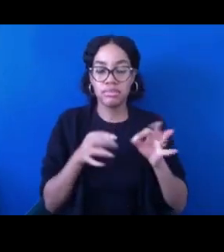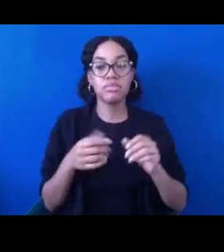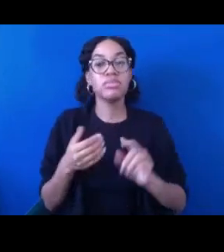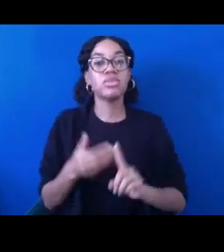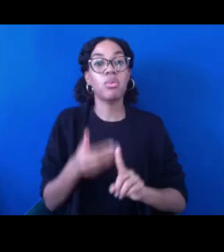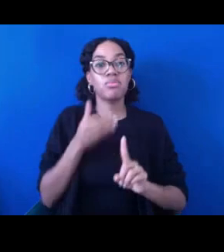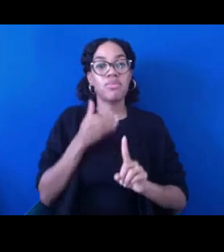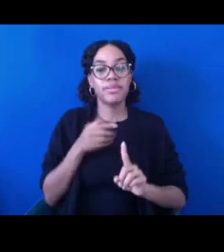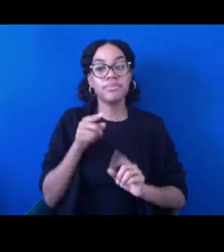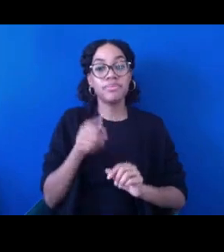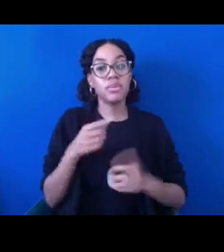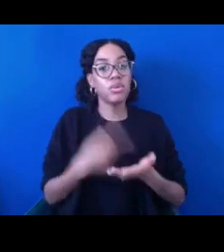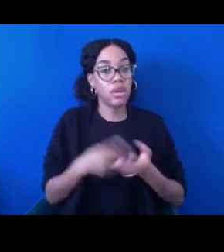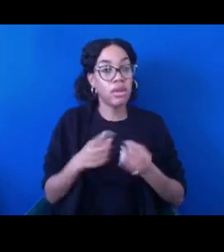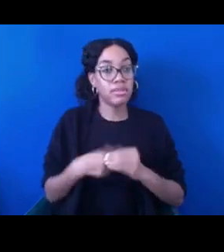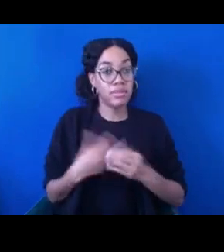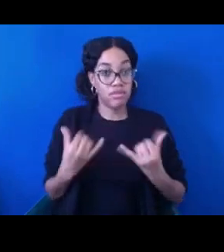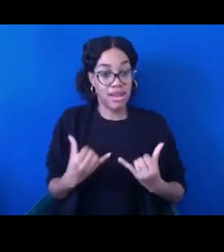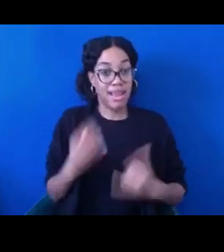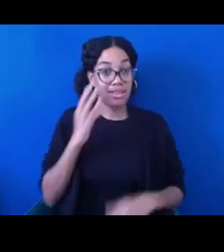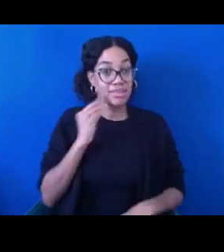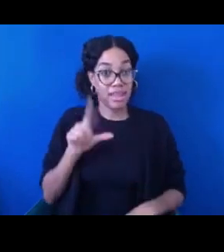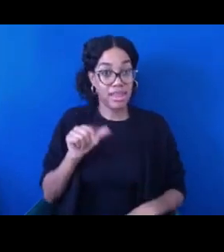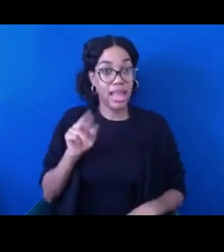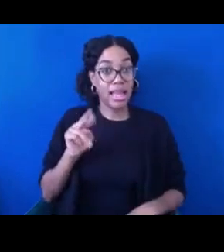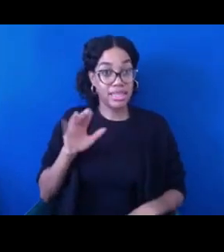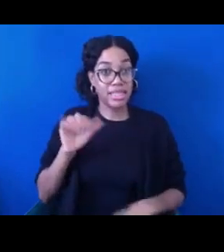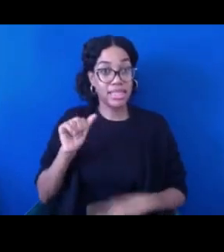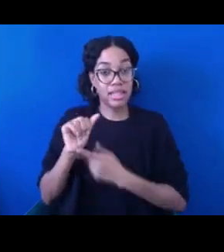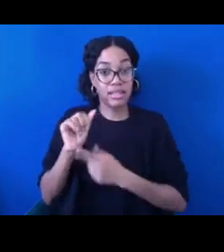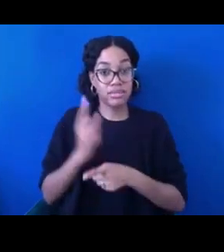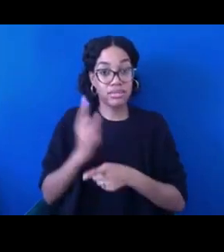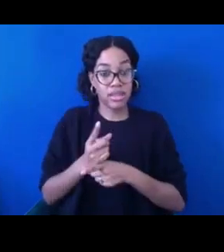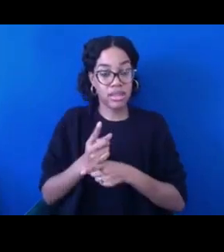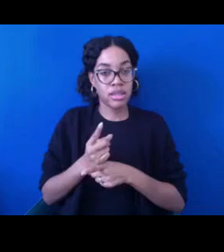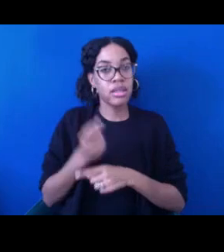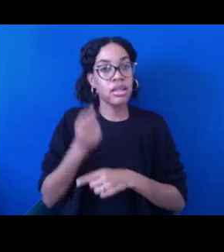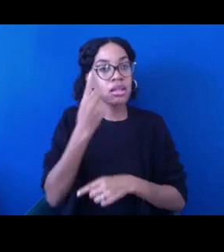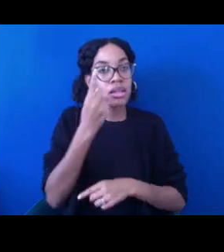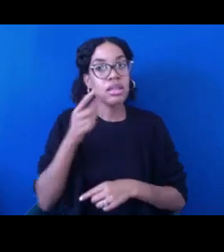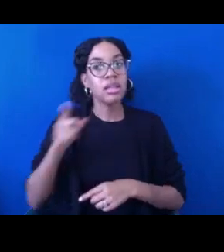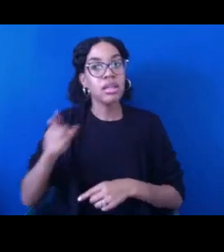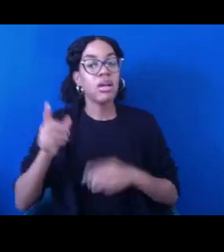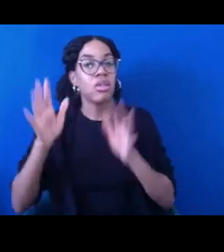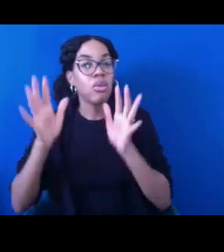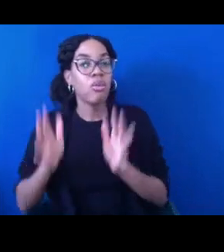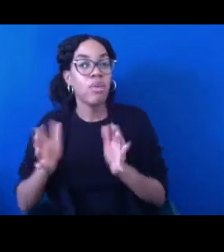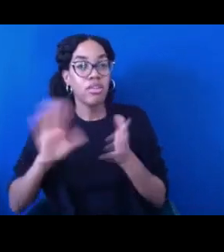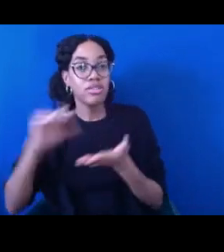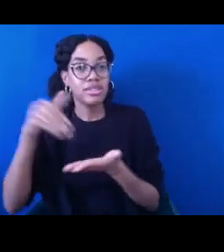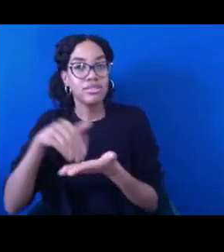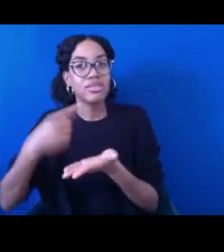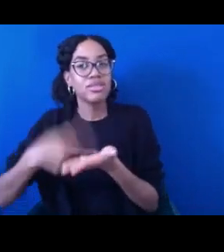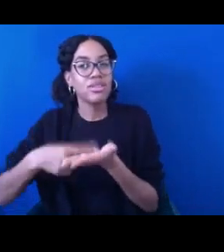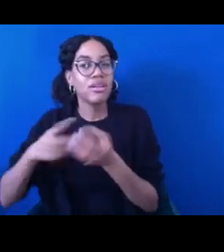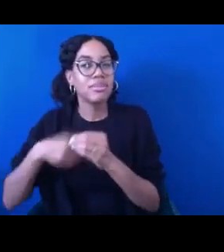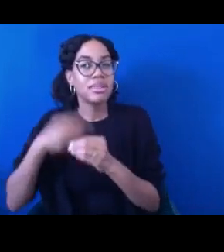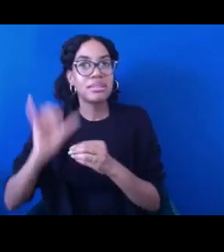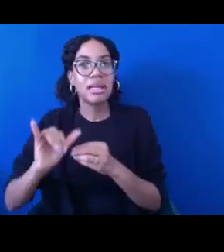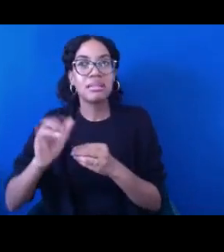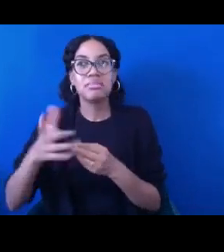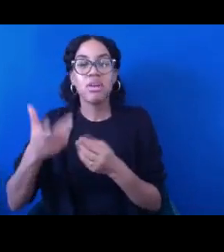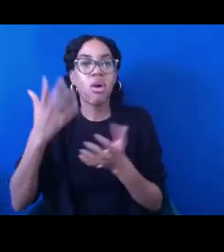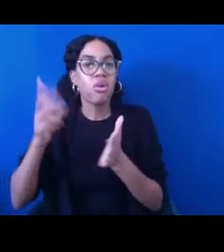about that we're currently in La Nina. Remember the Climate Prediction Center, they talked about this La Nina way back in early to mid-November,